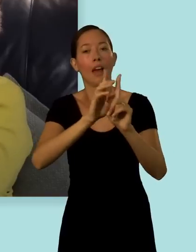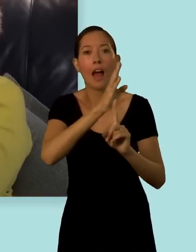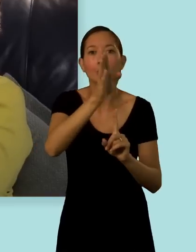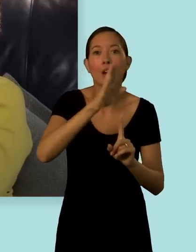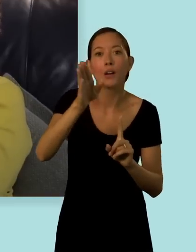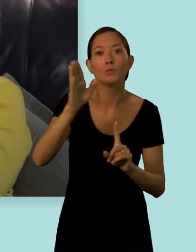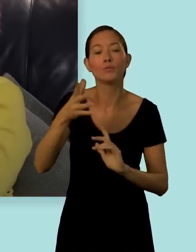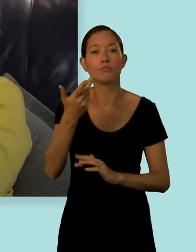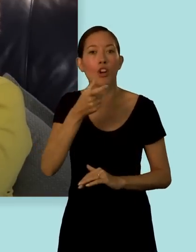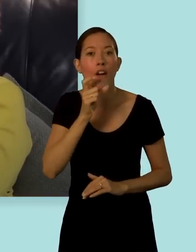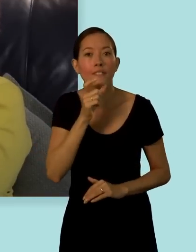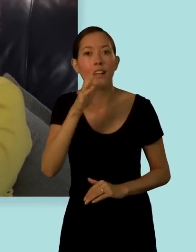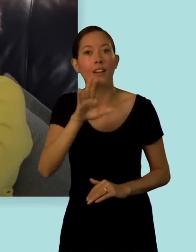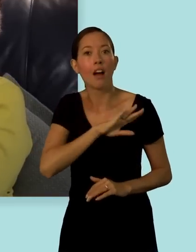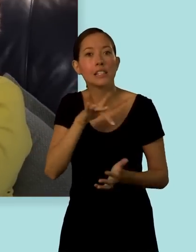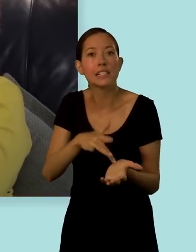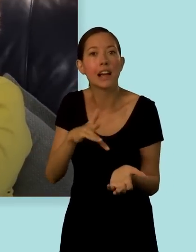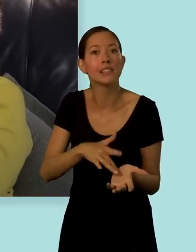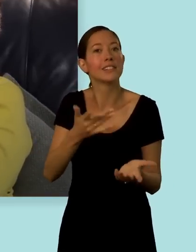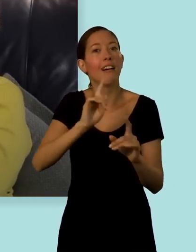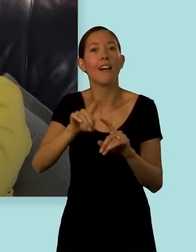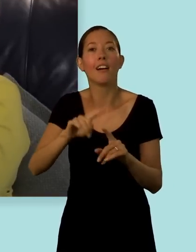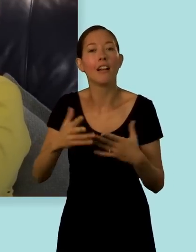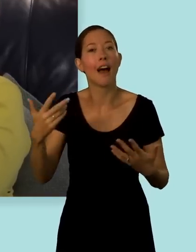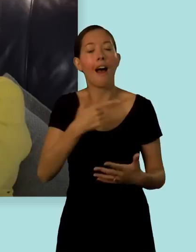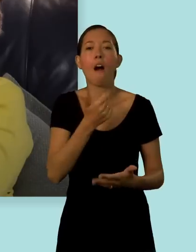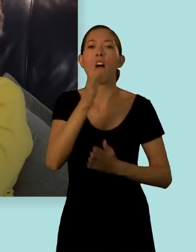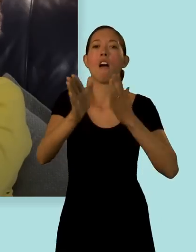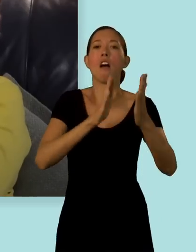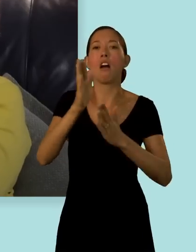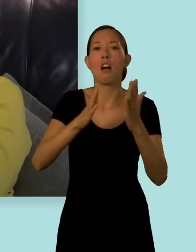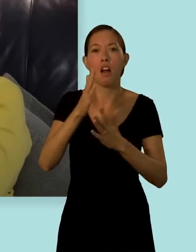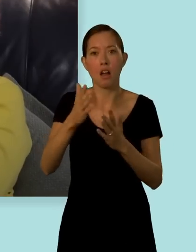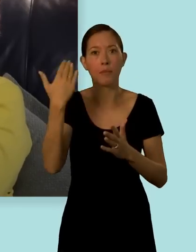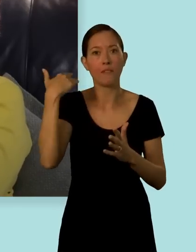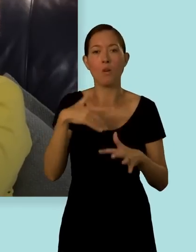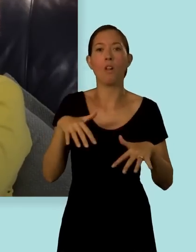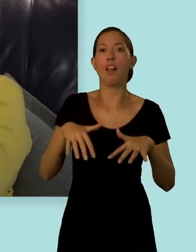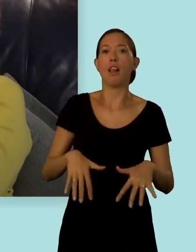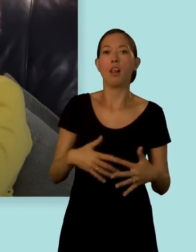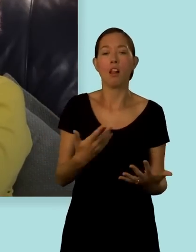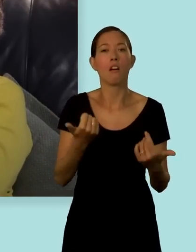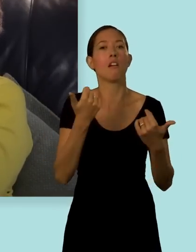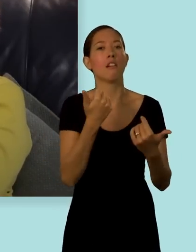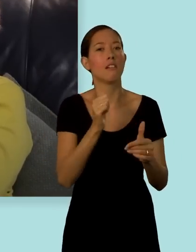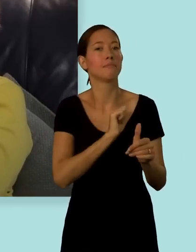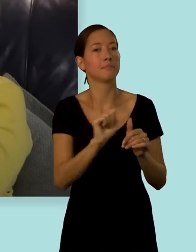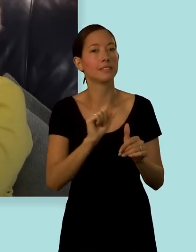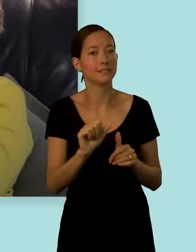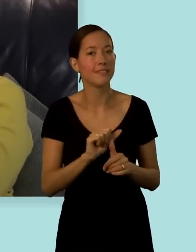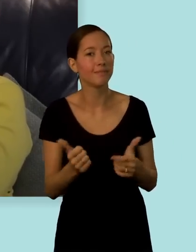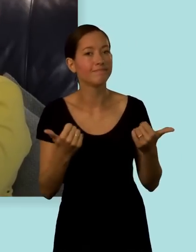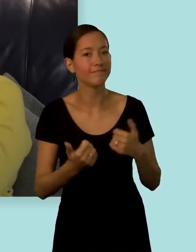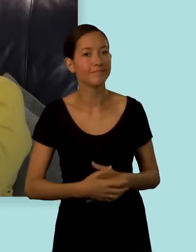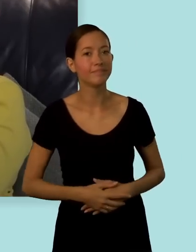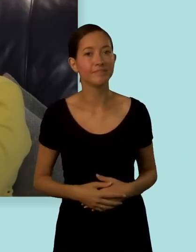she'll get him to go out. You know, she takes him out to places and they'll go and have a coffee in the garden centre or something. So he gets